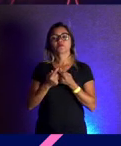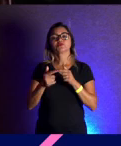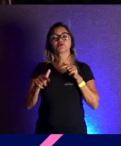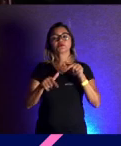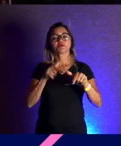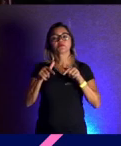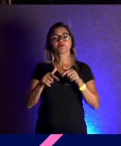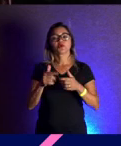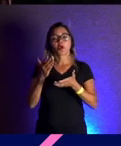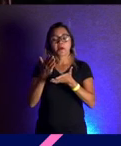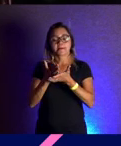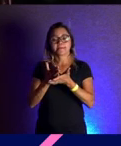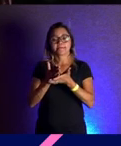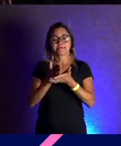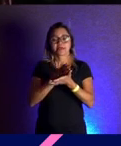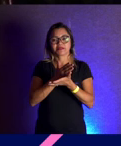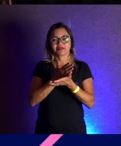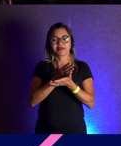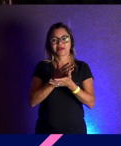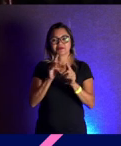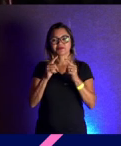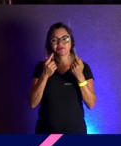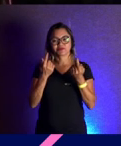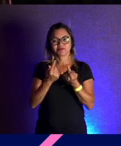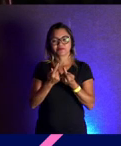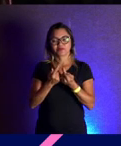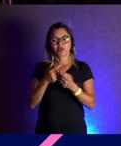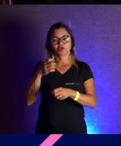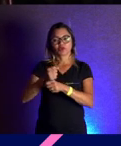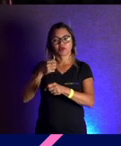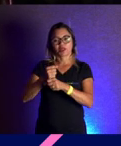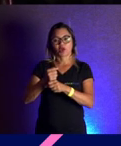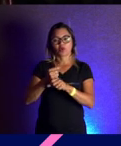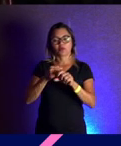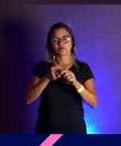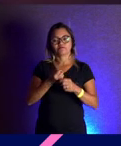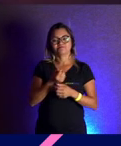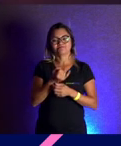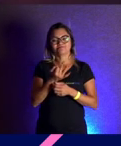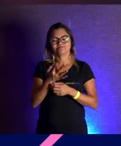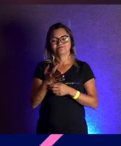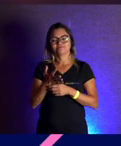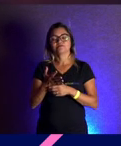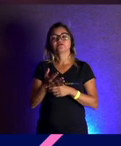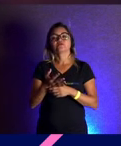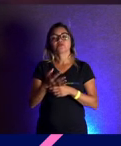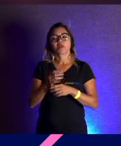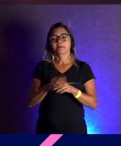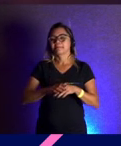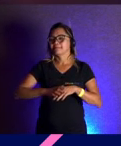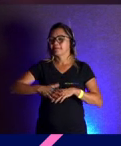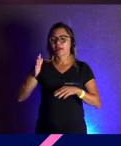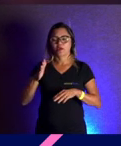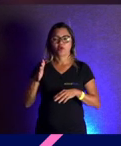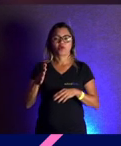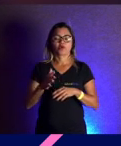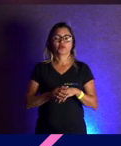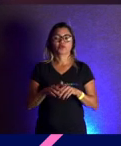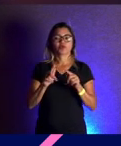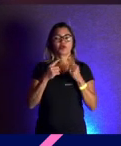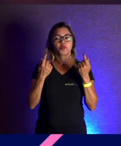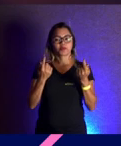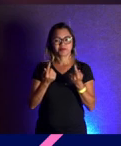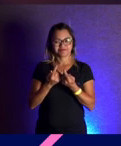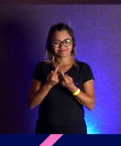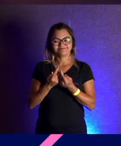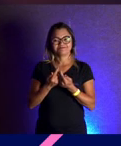cases. The number of cases is so much greater than the capacity of the team. the size of the team